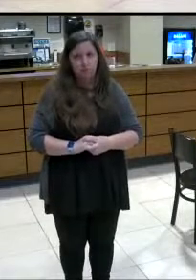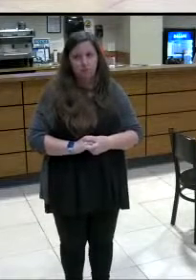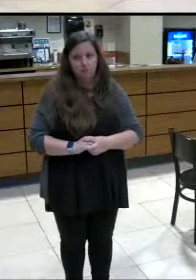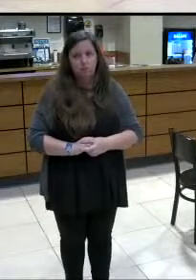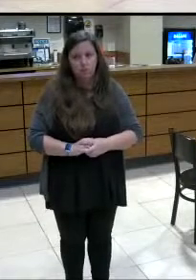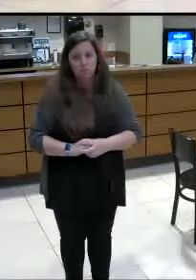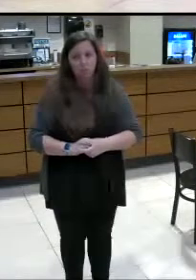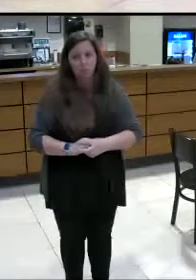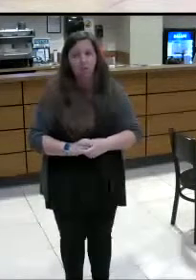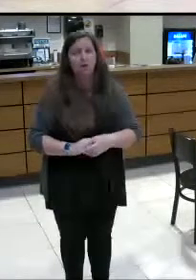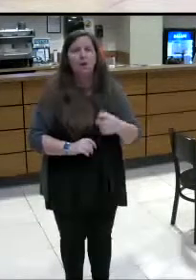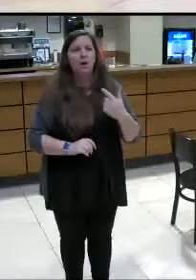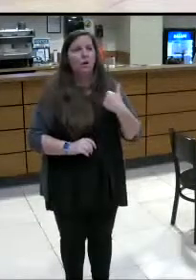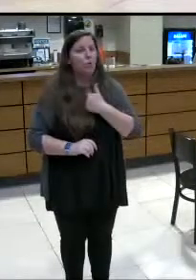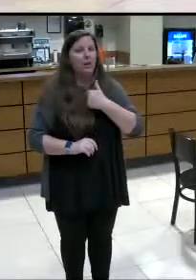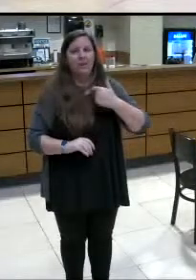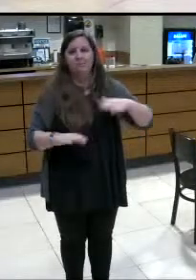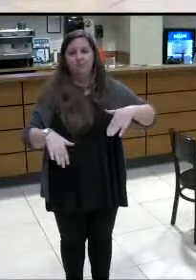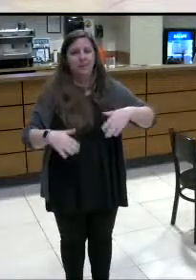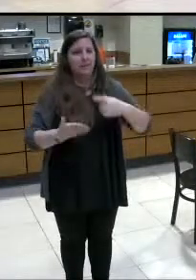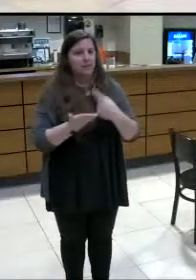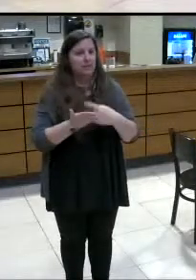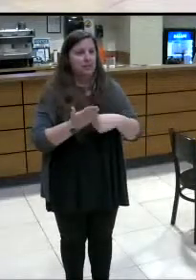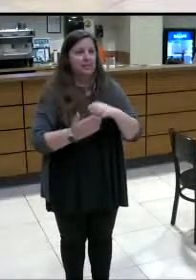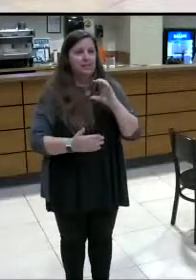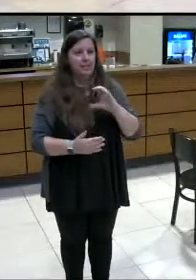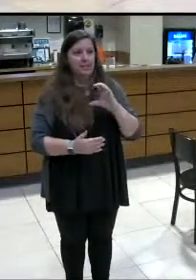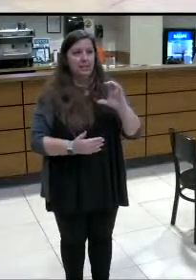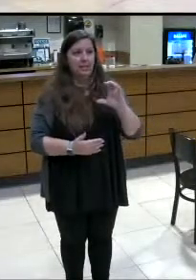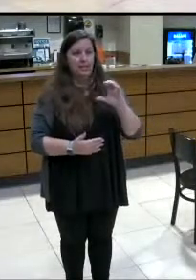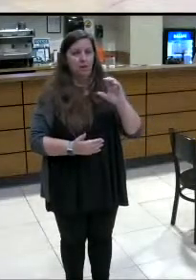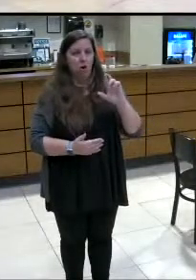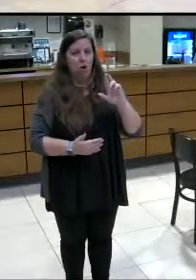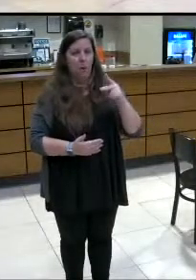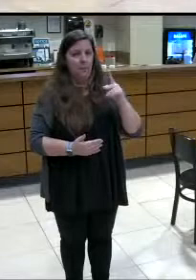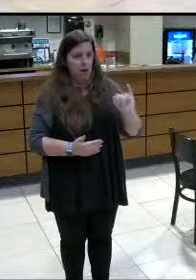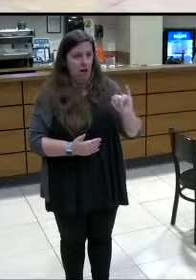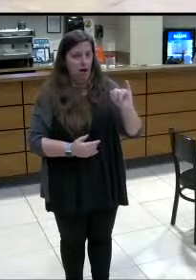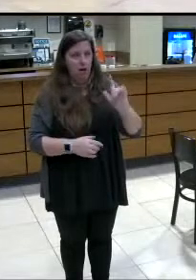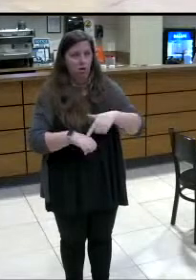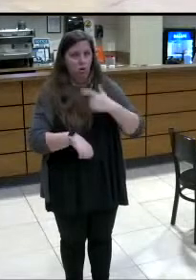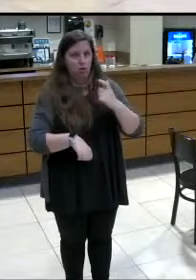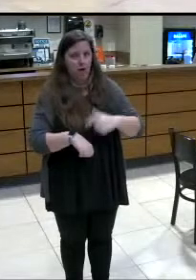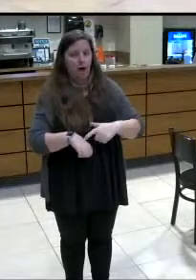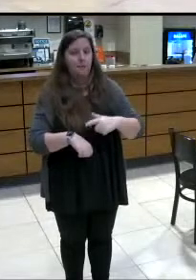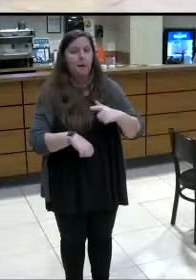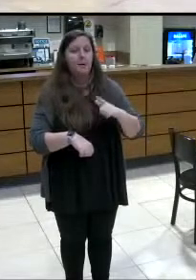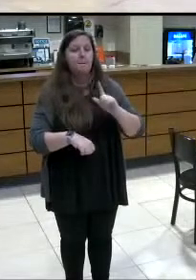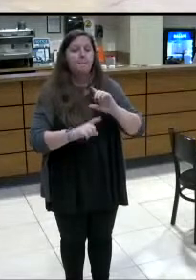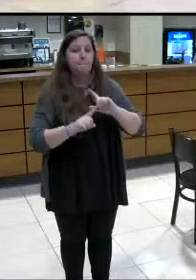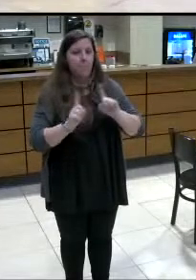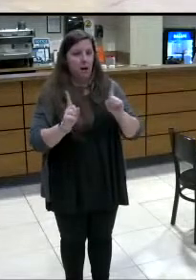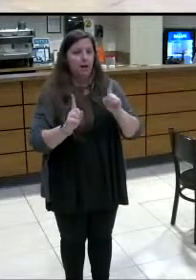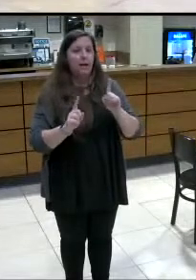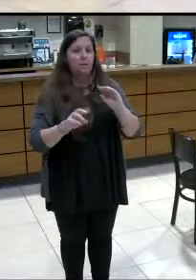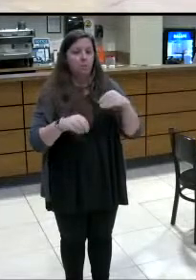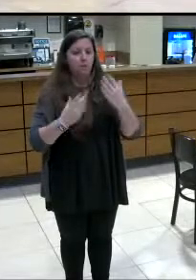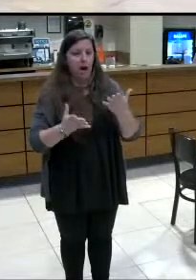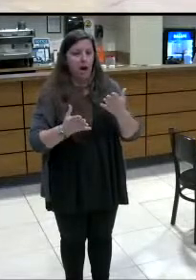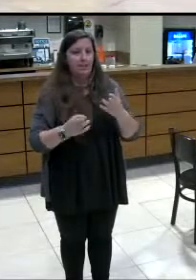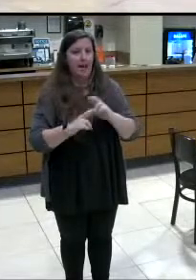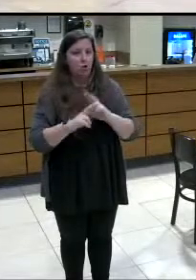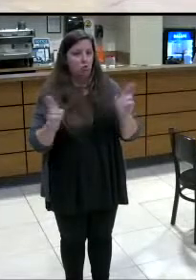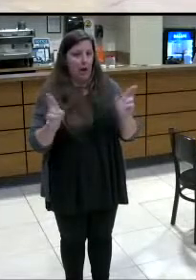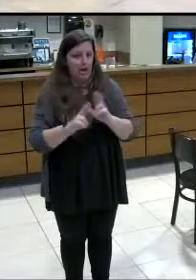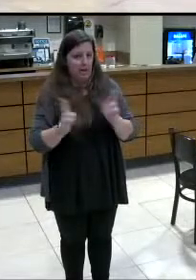We have not talked about CCRPI in a very long time, but CCRPI does provide what we call a readiness score. I'm looking at